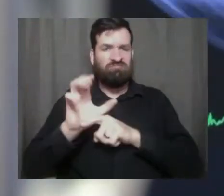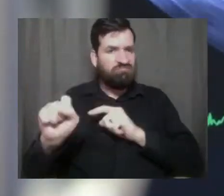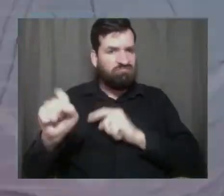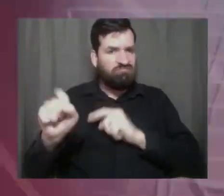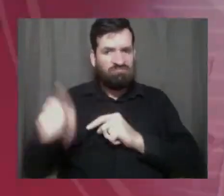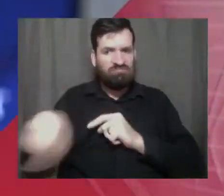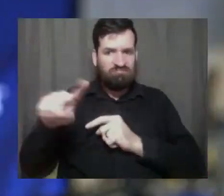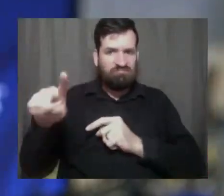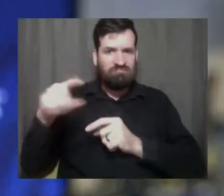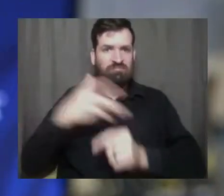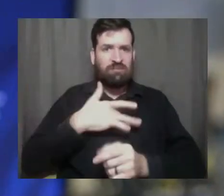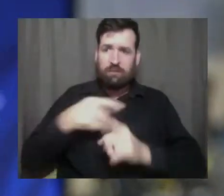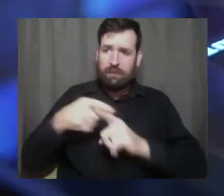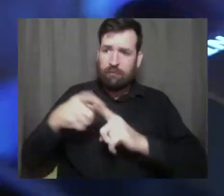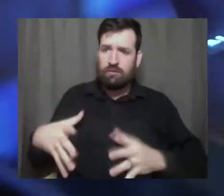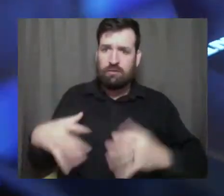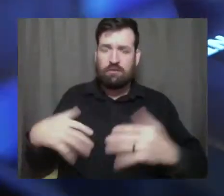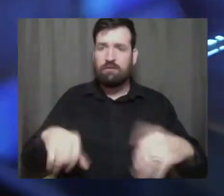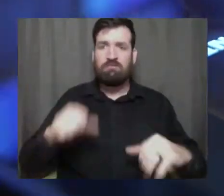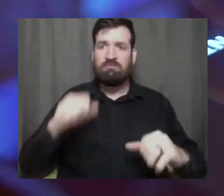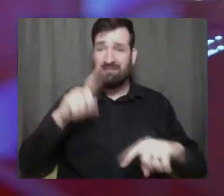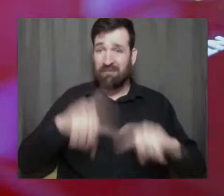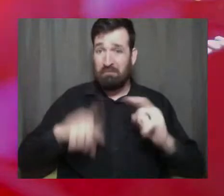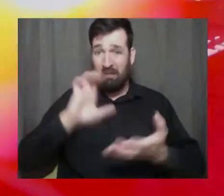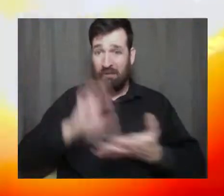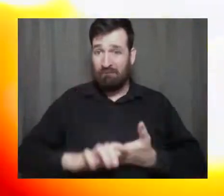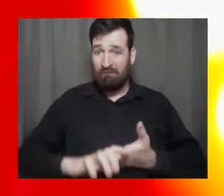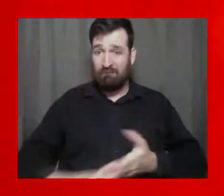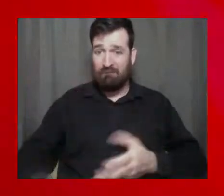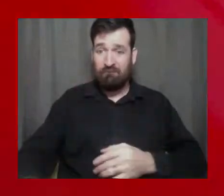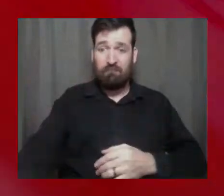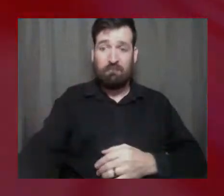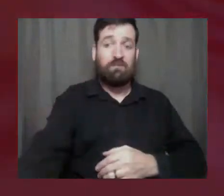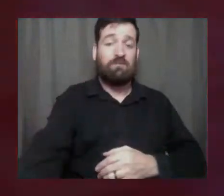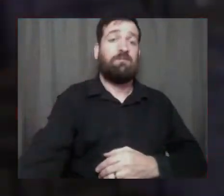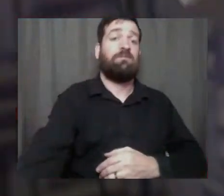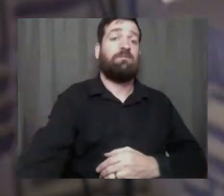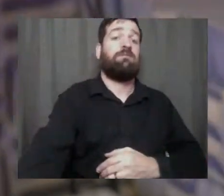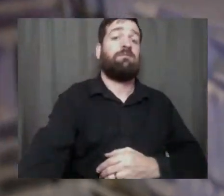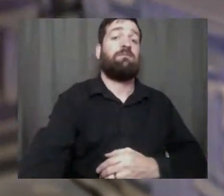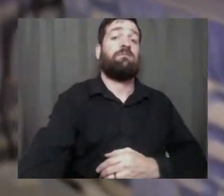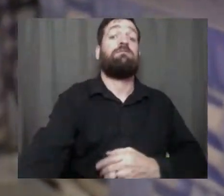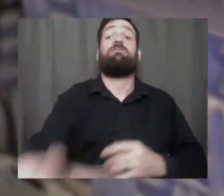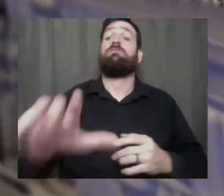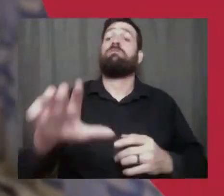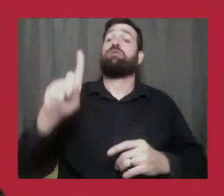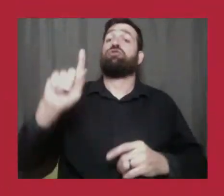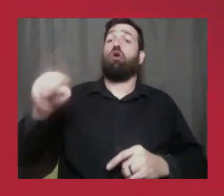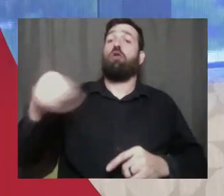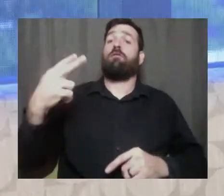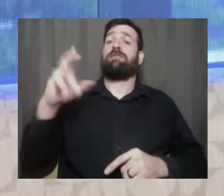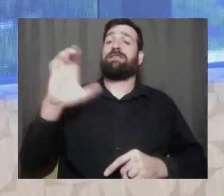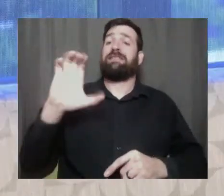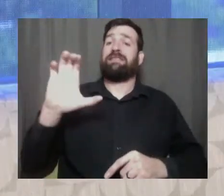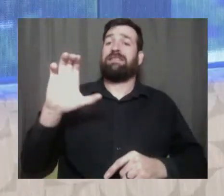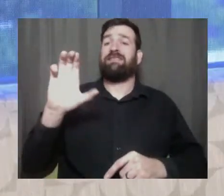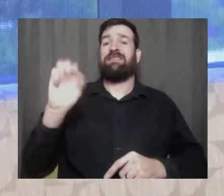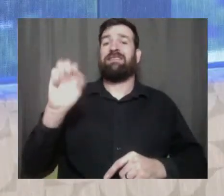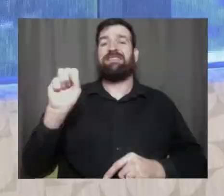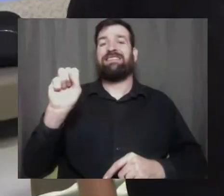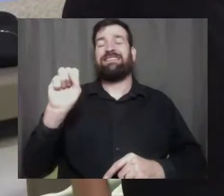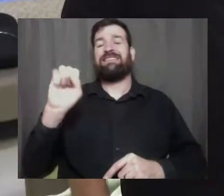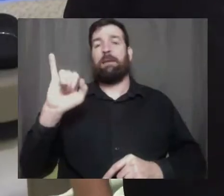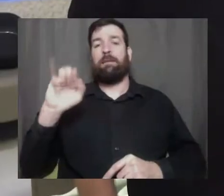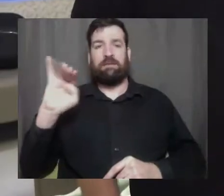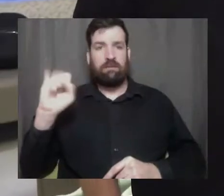just unreal. Stand by to set up show. And the Dolph C. Simons Jr. Family Broadcast Studio. Roll it. Always makes you feel like you're the